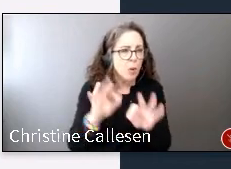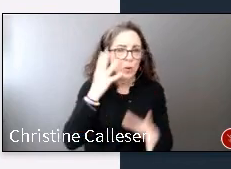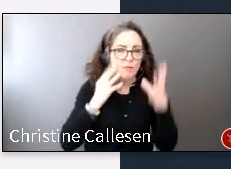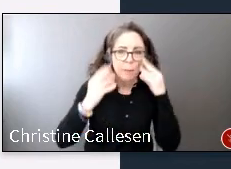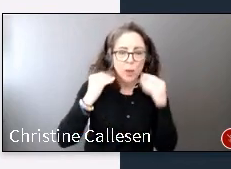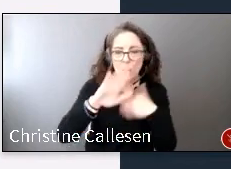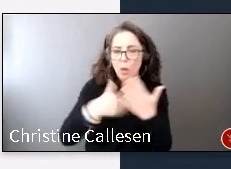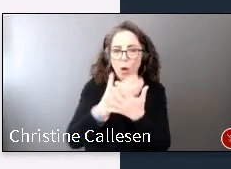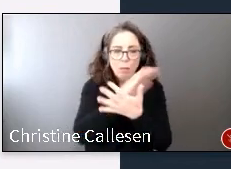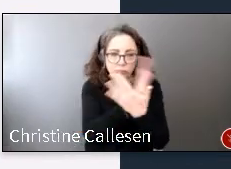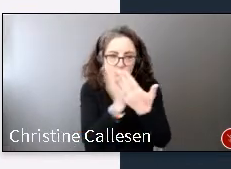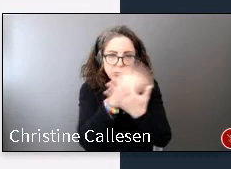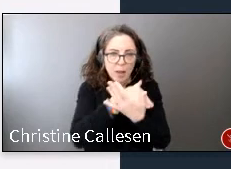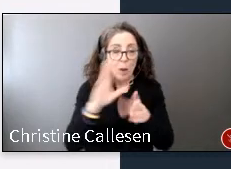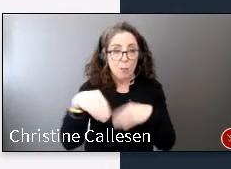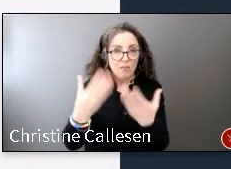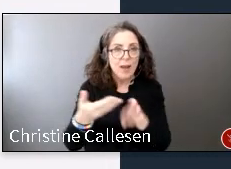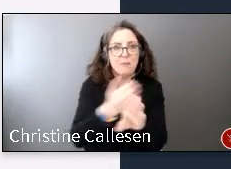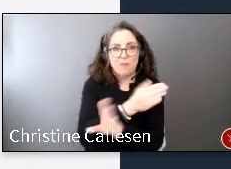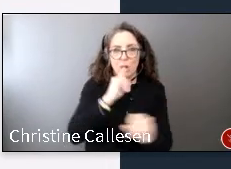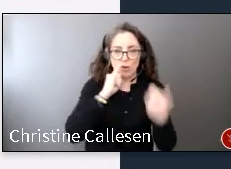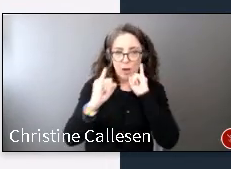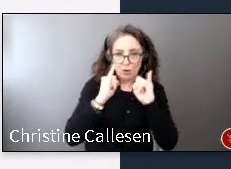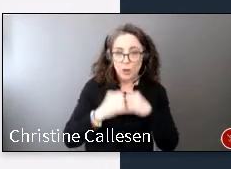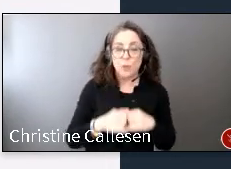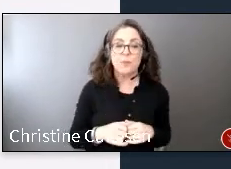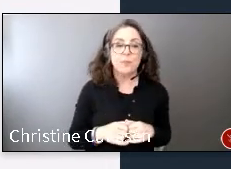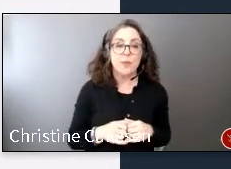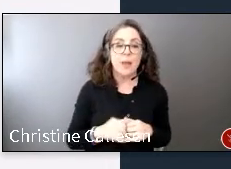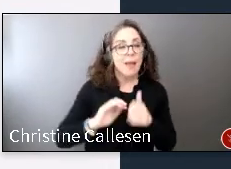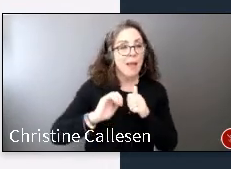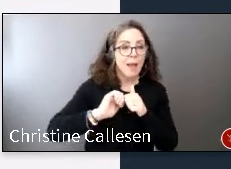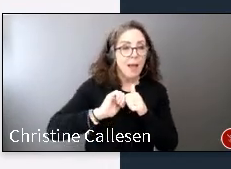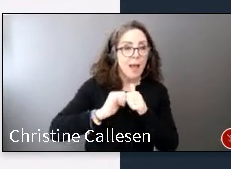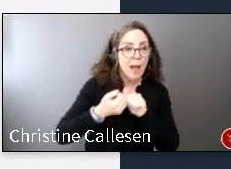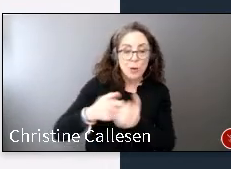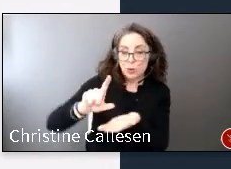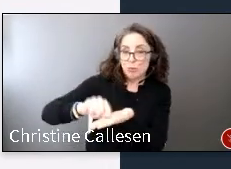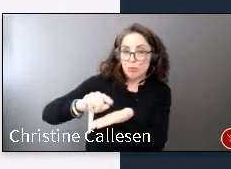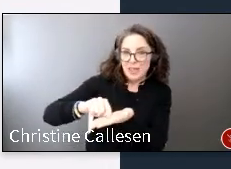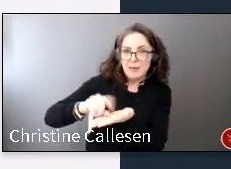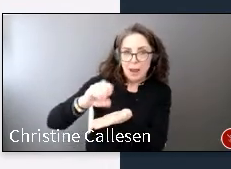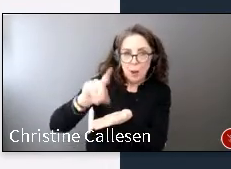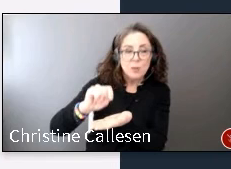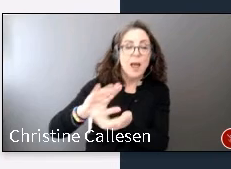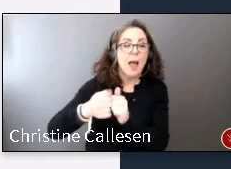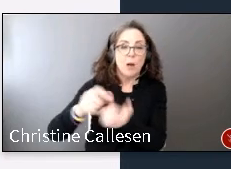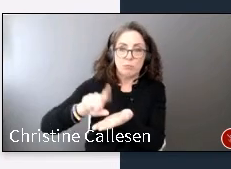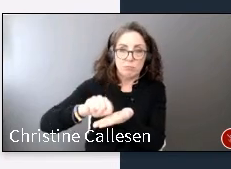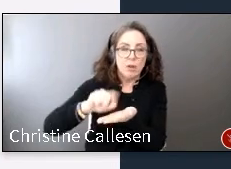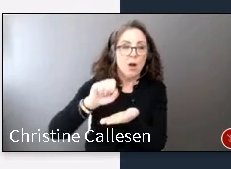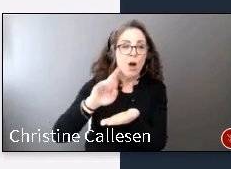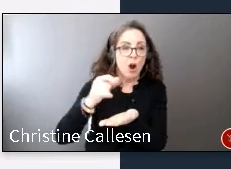the features provided before your interview, like how to print standard out, how to print out arguments, how